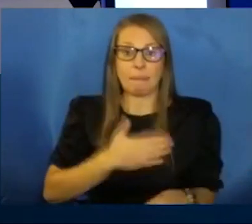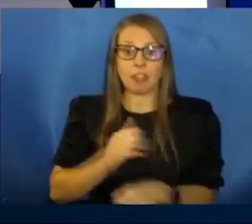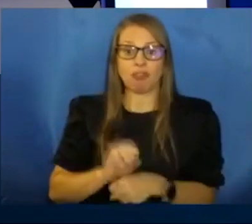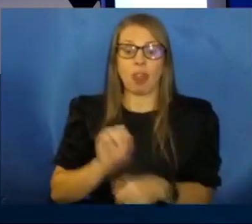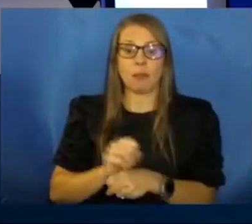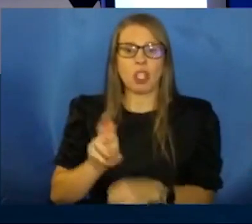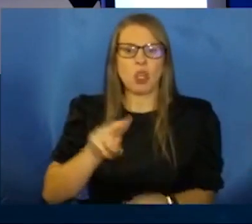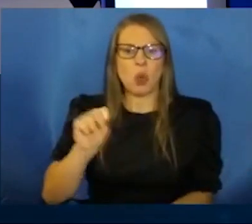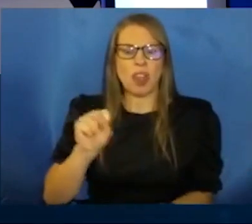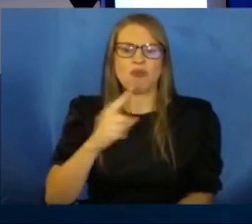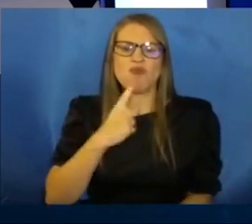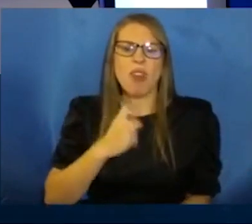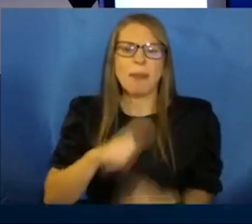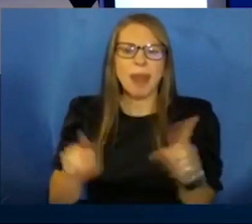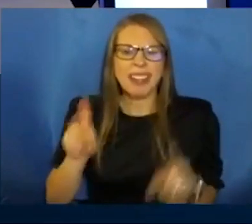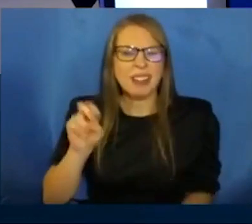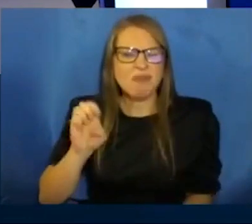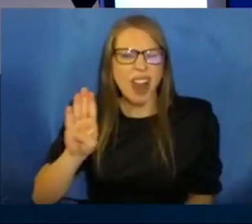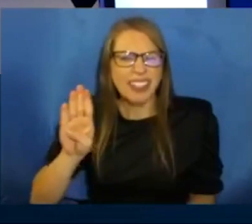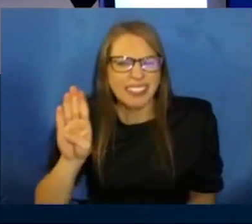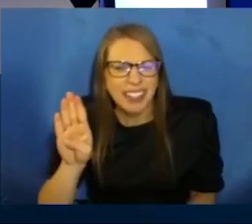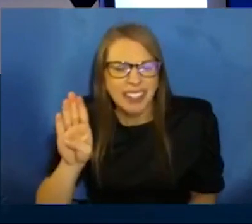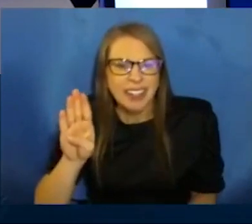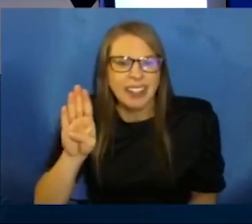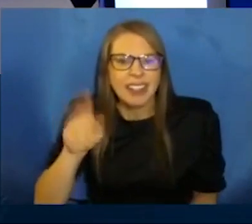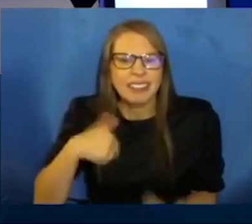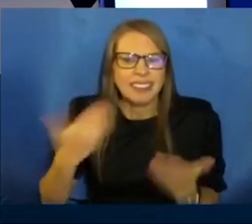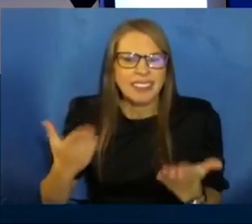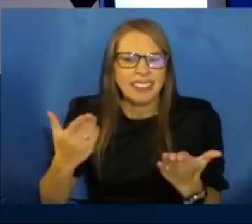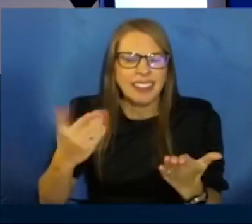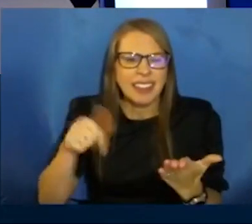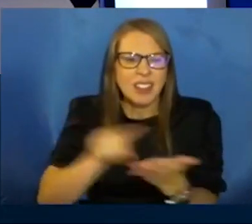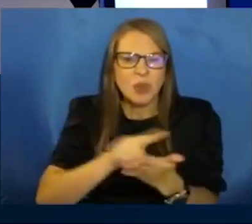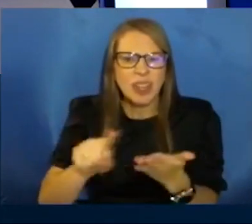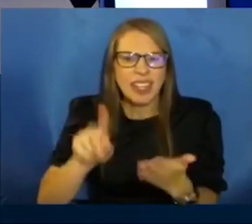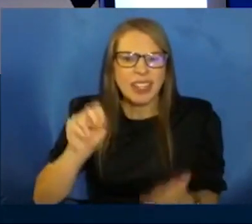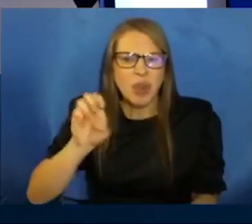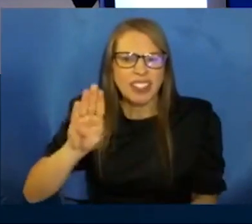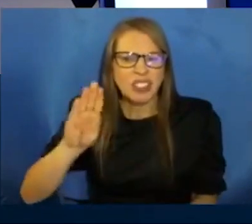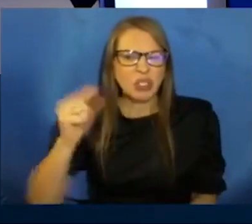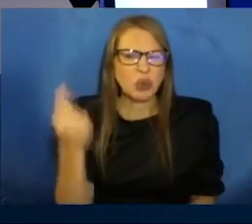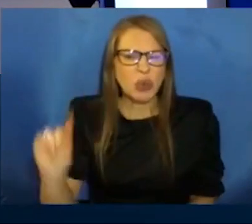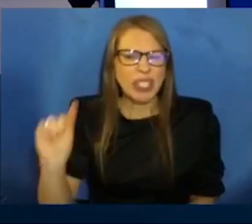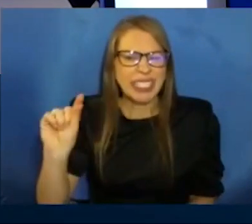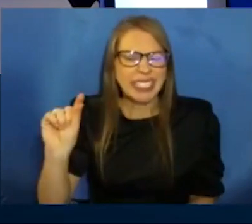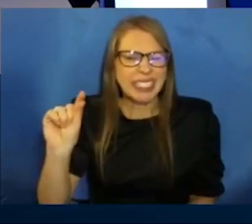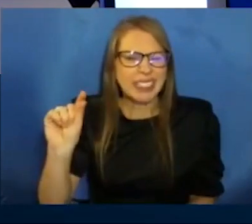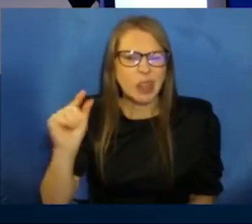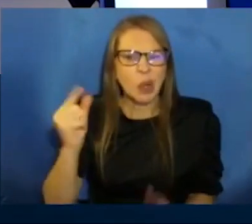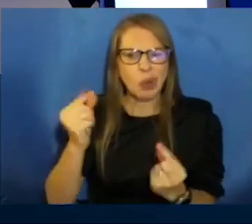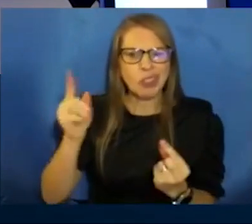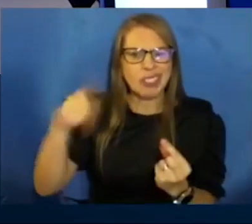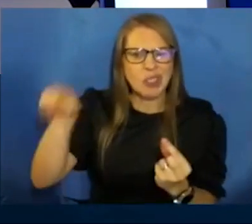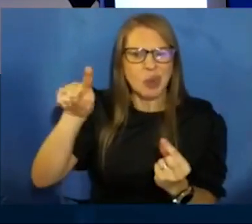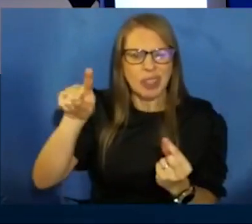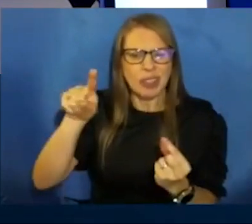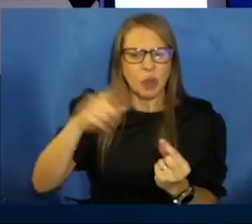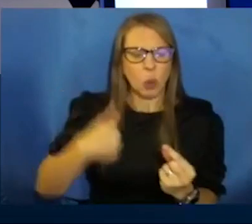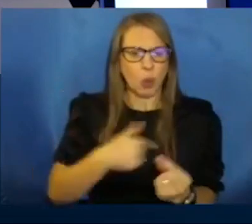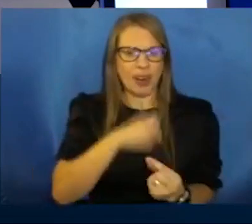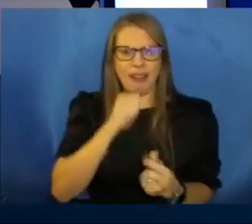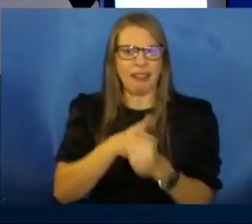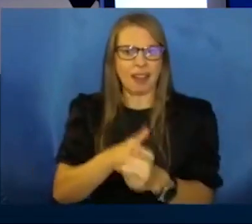that other illnesses can't take advantage of. So. Amy asks, she says, I've been tracking the COVID pandemic because of my